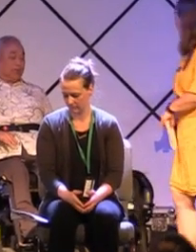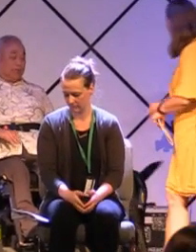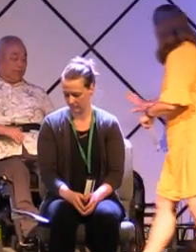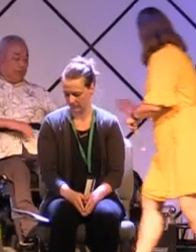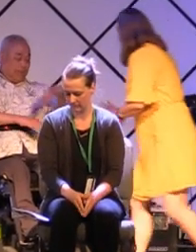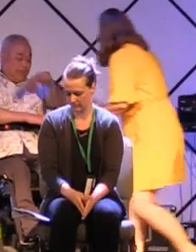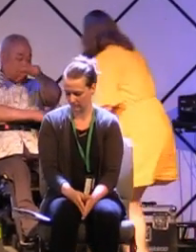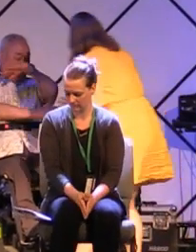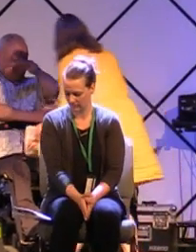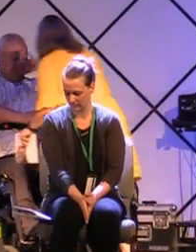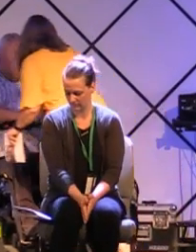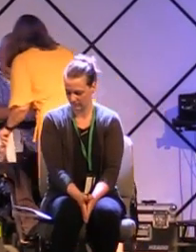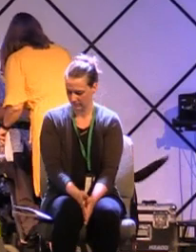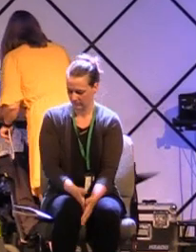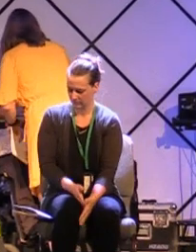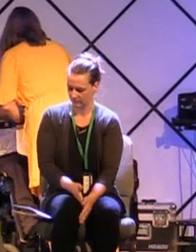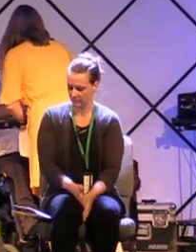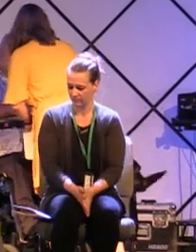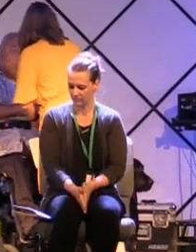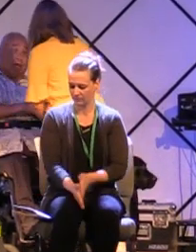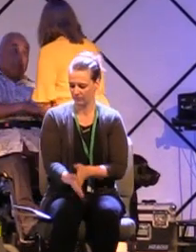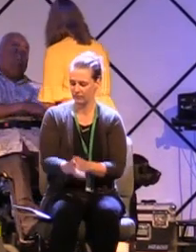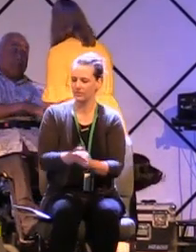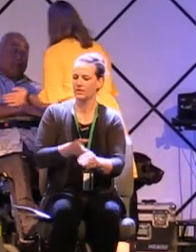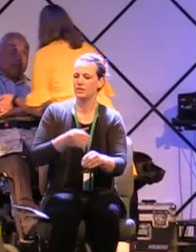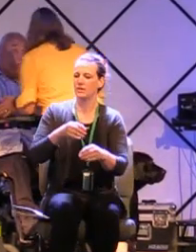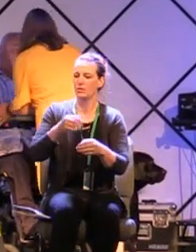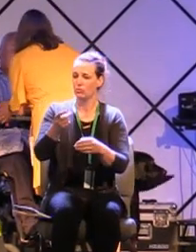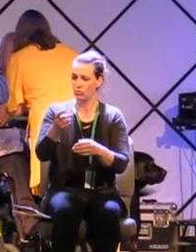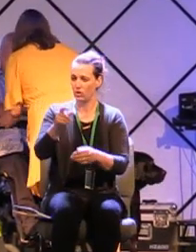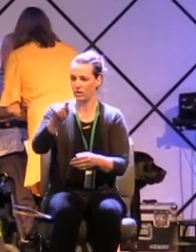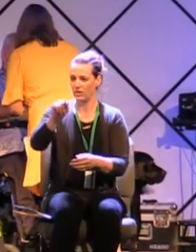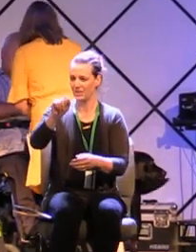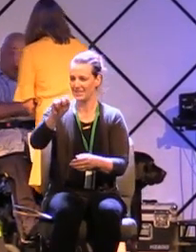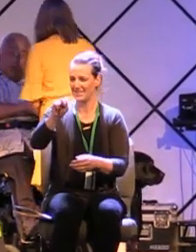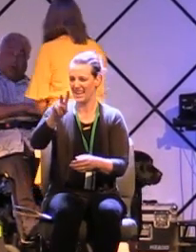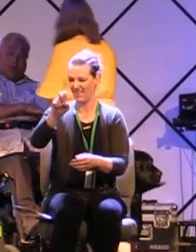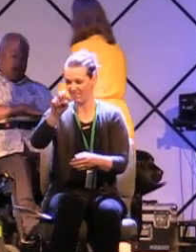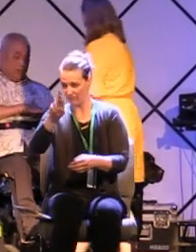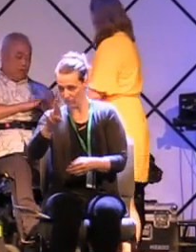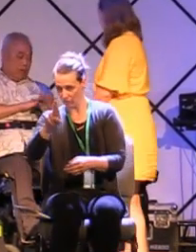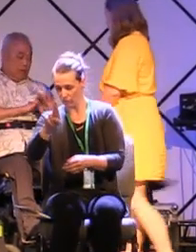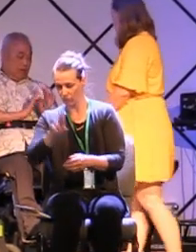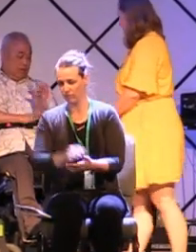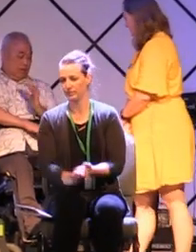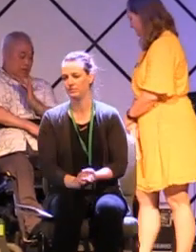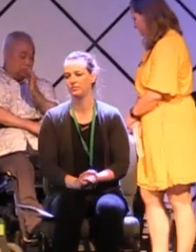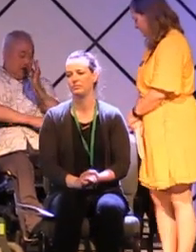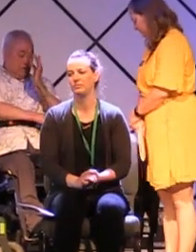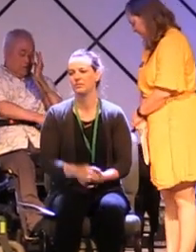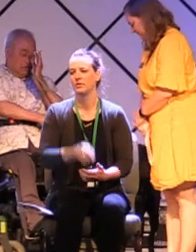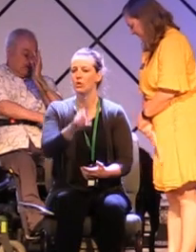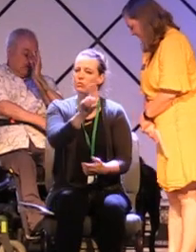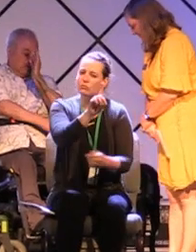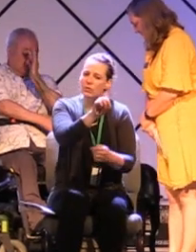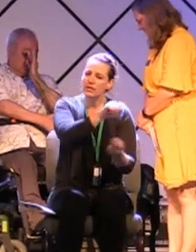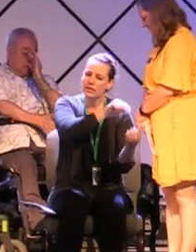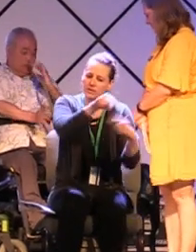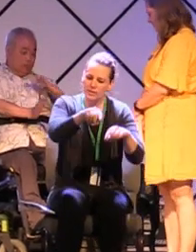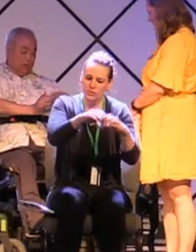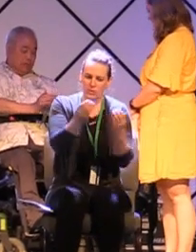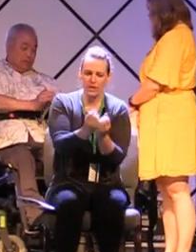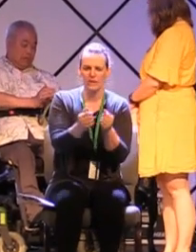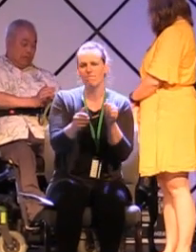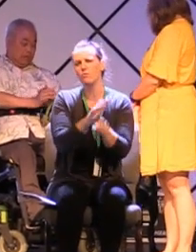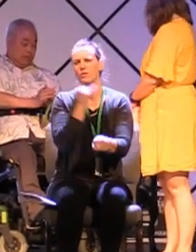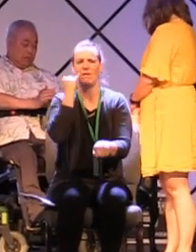Dorothy has been placed with successor service dog, Tanvir the First, a male lab Golden Cross. As a successor, Dorothy came to class full of ideas for the